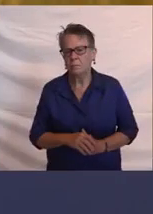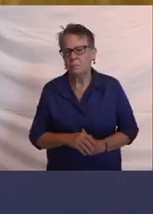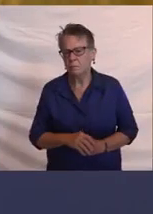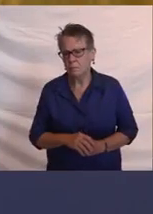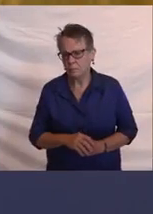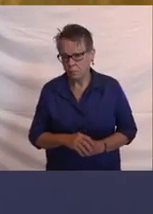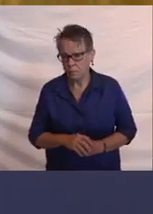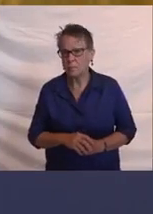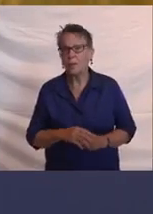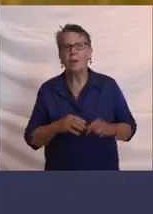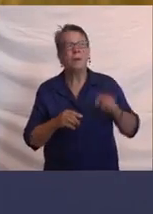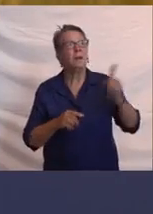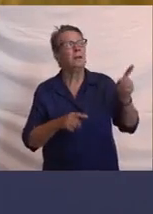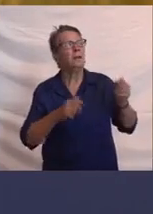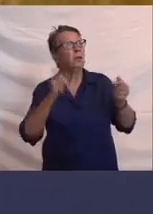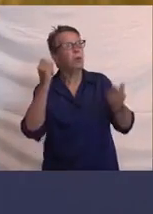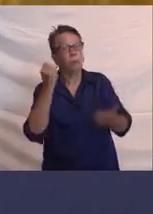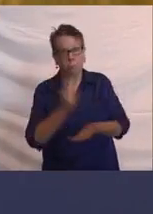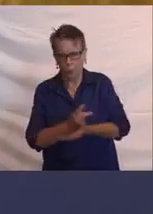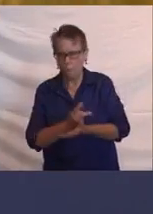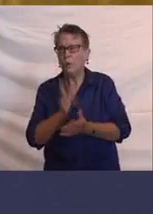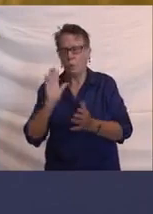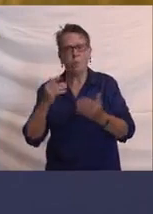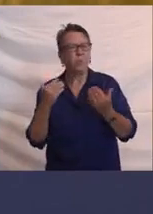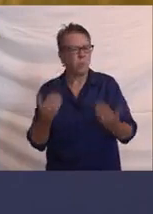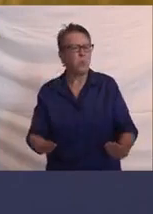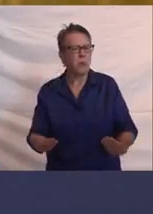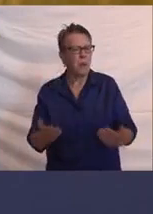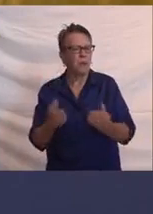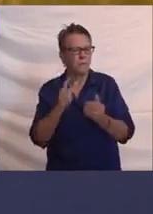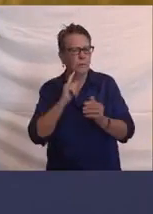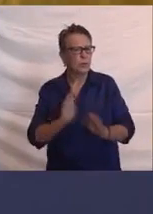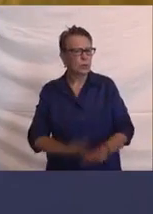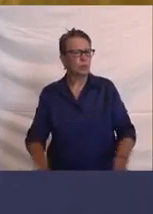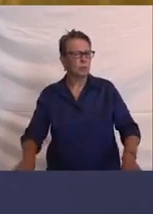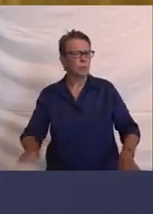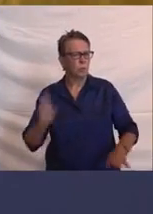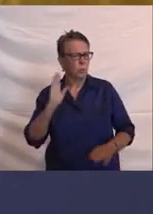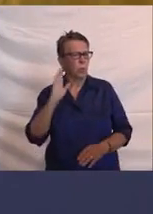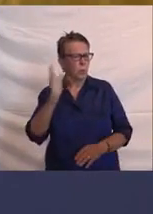level. Does that sound fair to you all? Getting some good nods to my right.